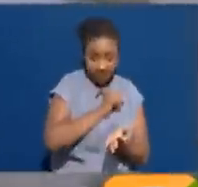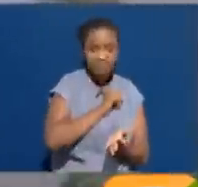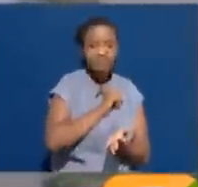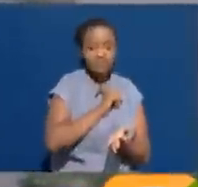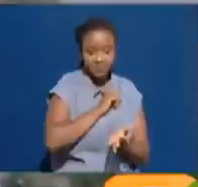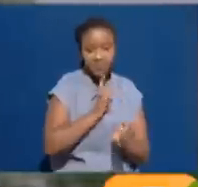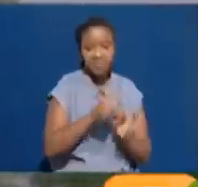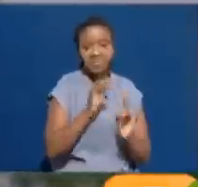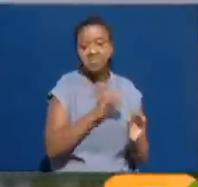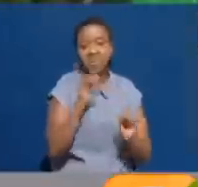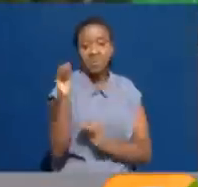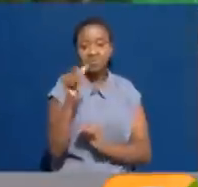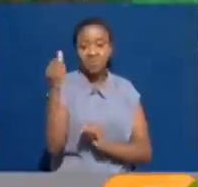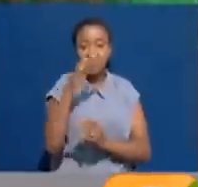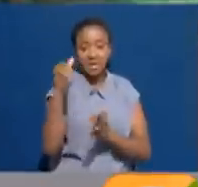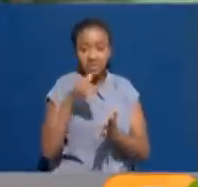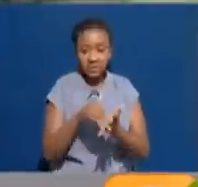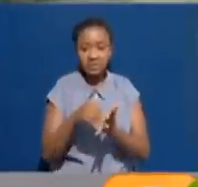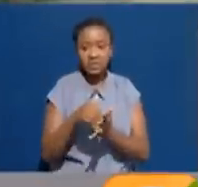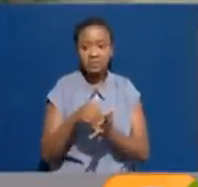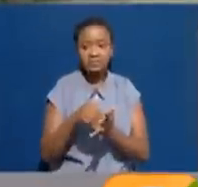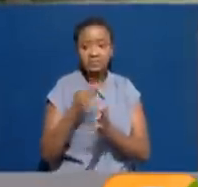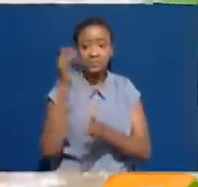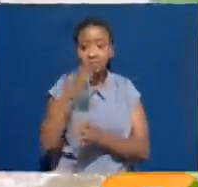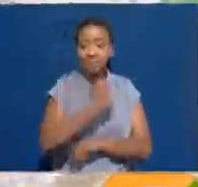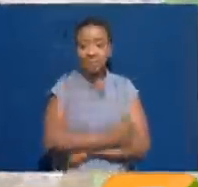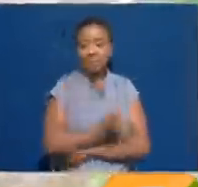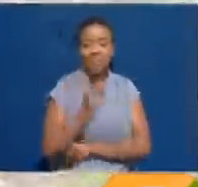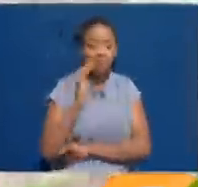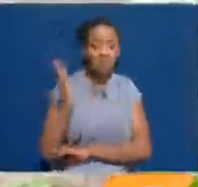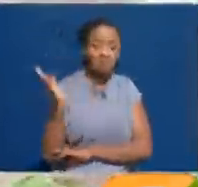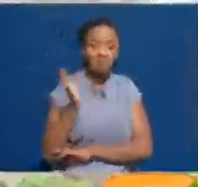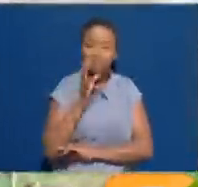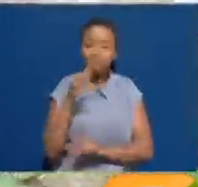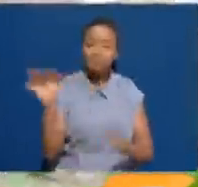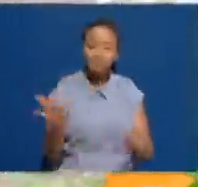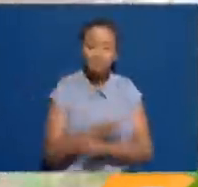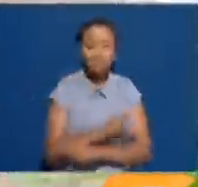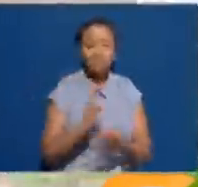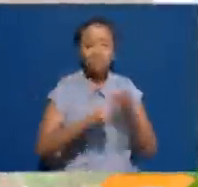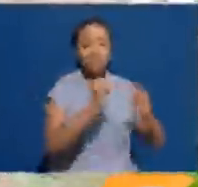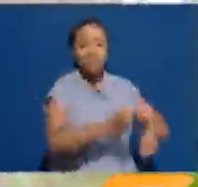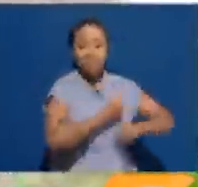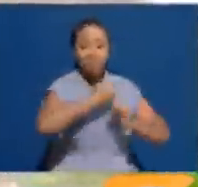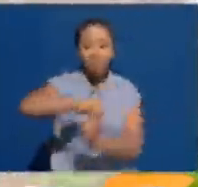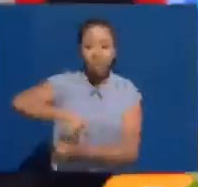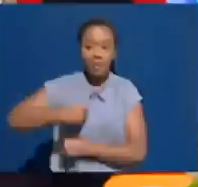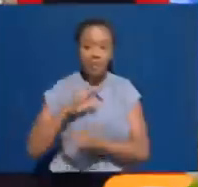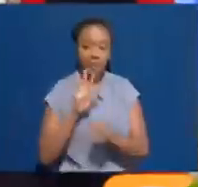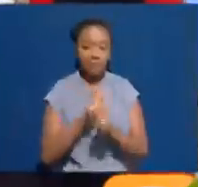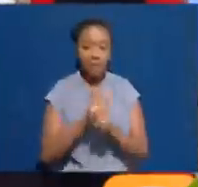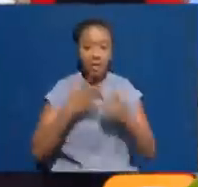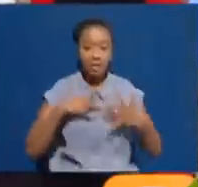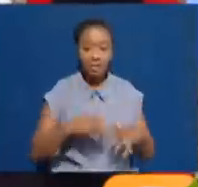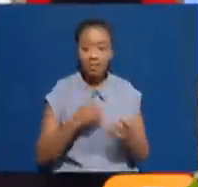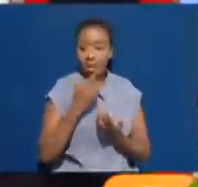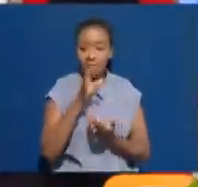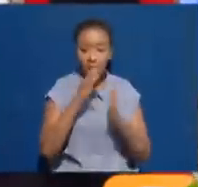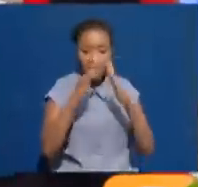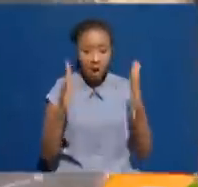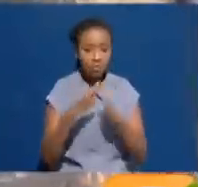exams at a different center as their school remains submerged. In Homa Bay, hundreds were left homeless after their houses were flooded and